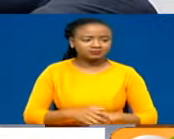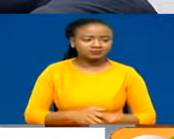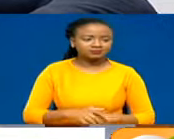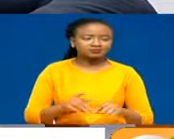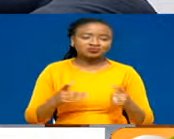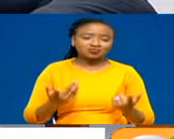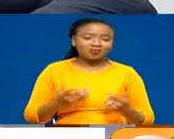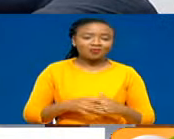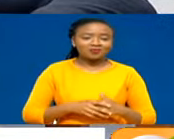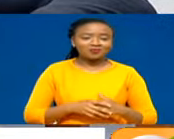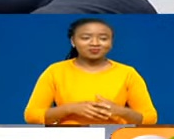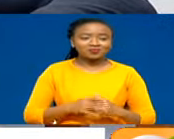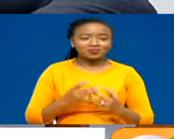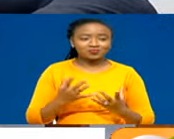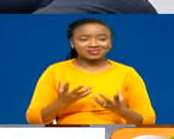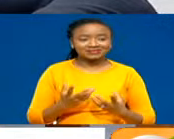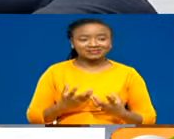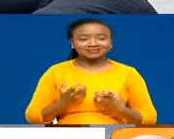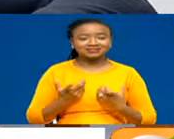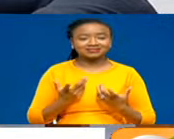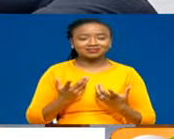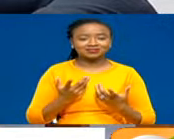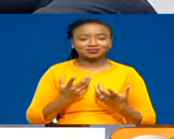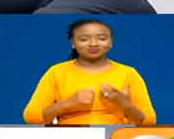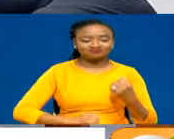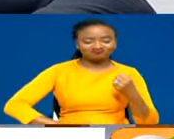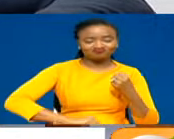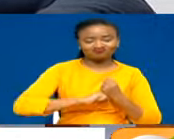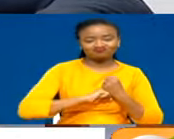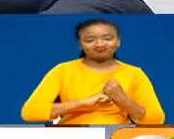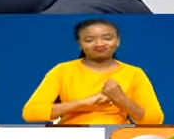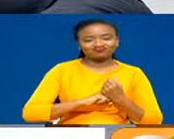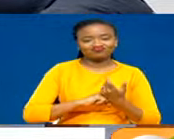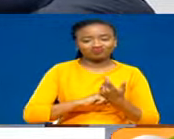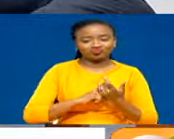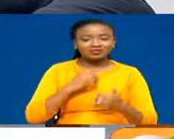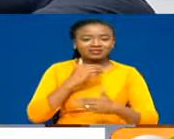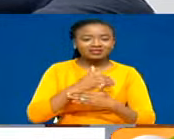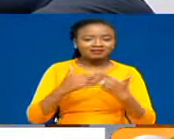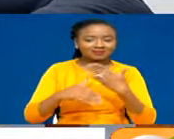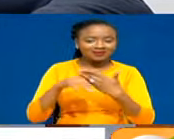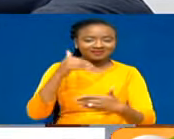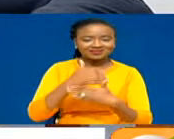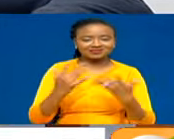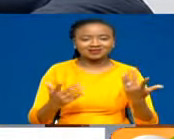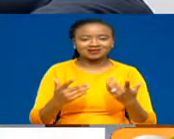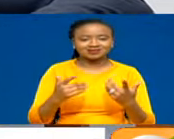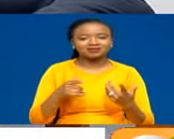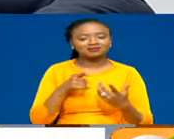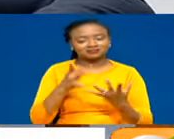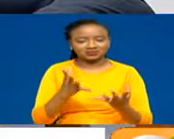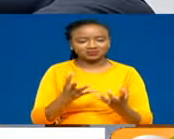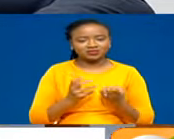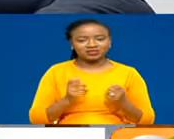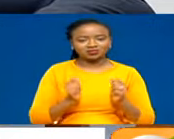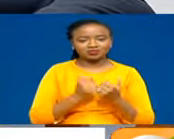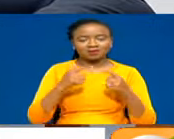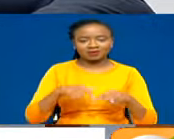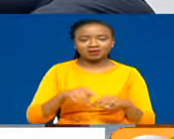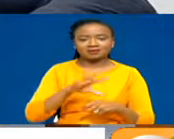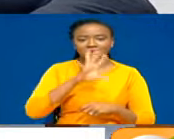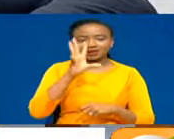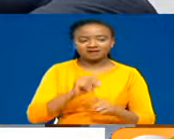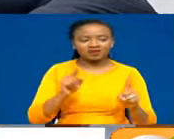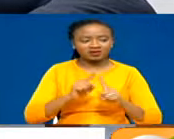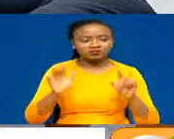some point, we have to invest in infrastructure. Which is what we need to do on the continent. And it's a priority for